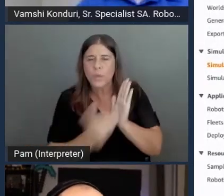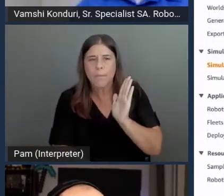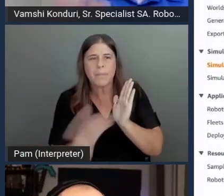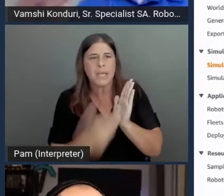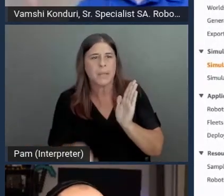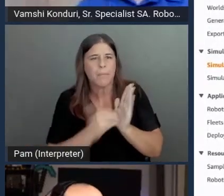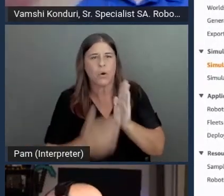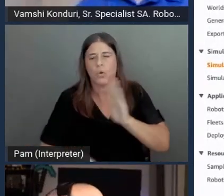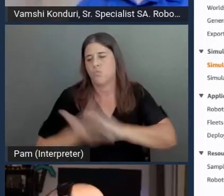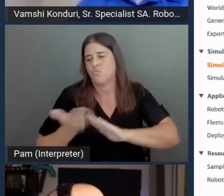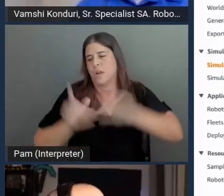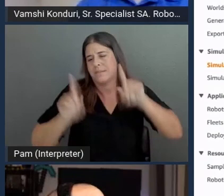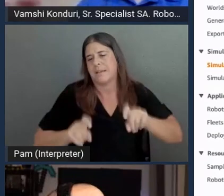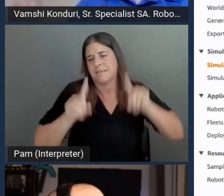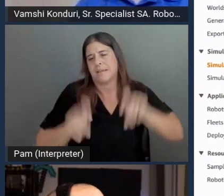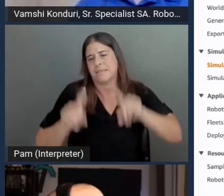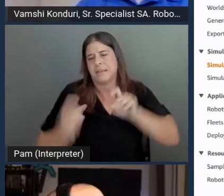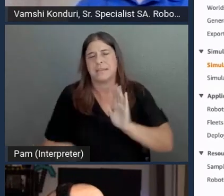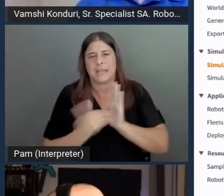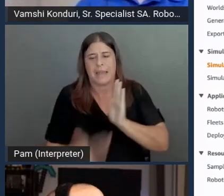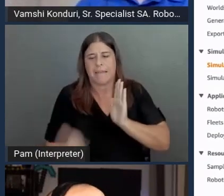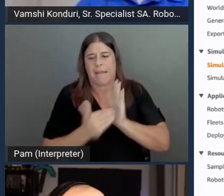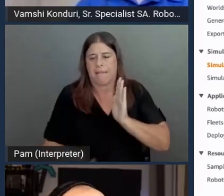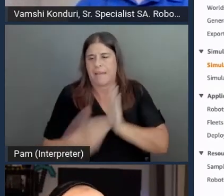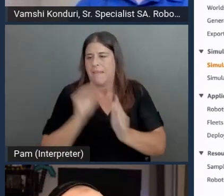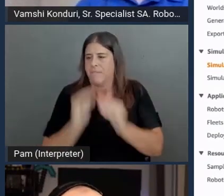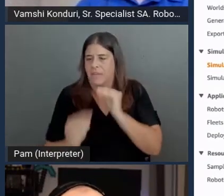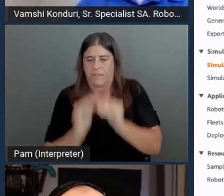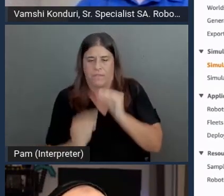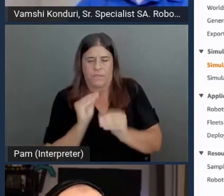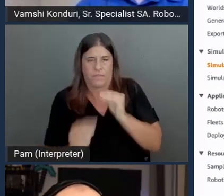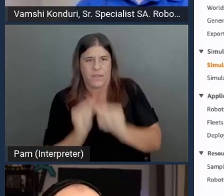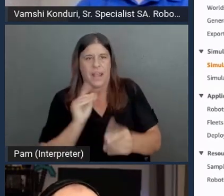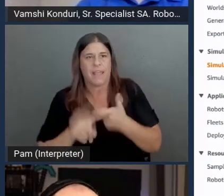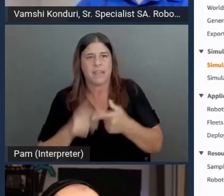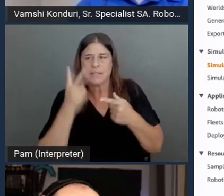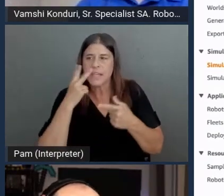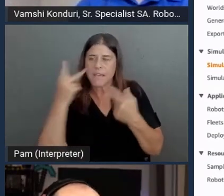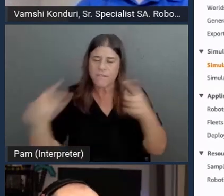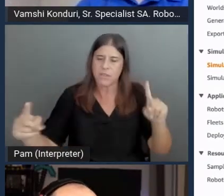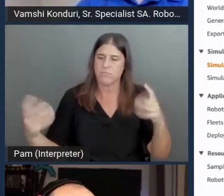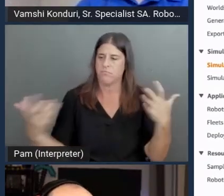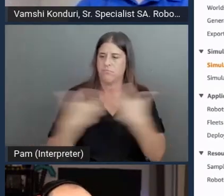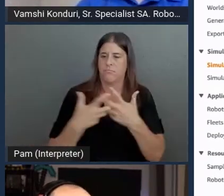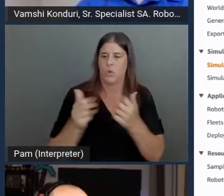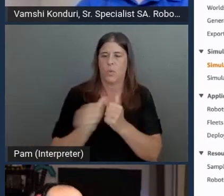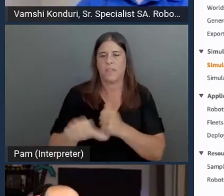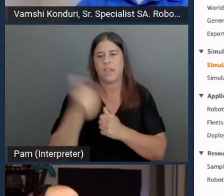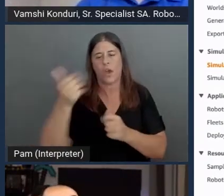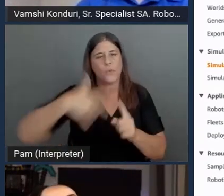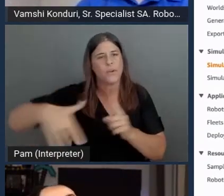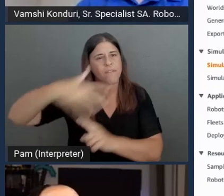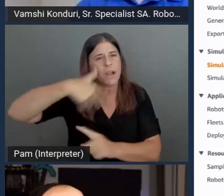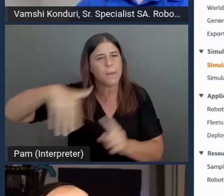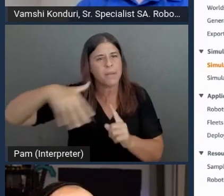test again and again against this till you fix it and see if it works against your other environments.